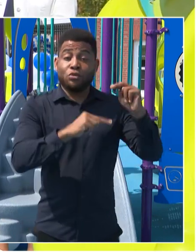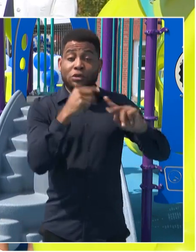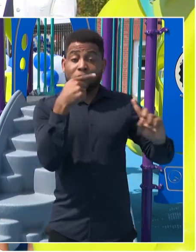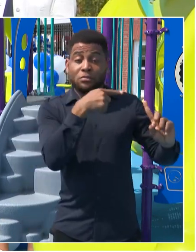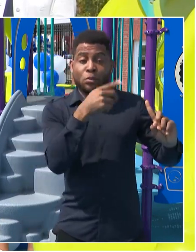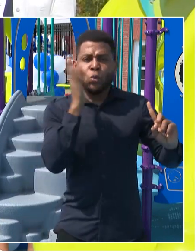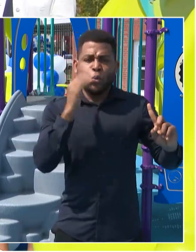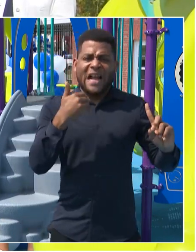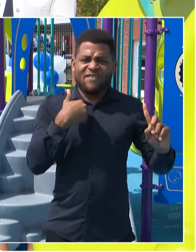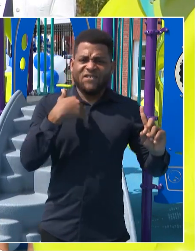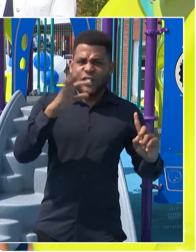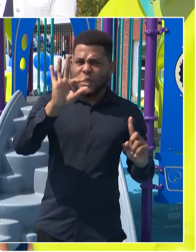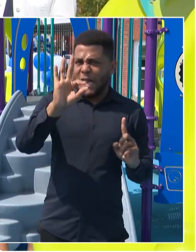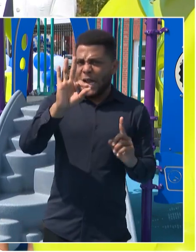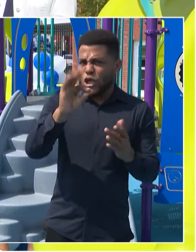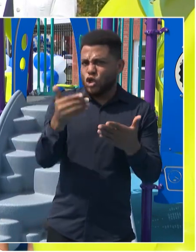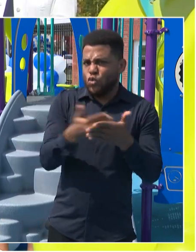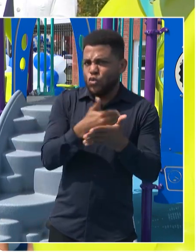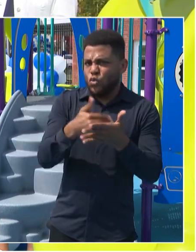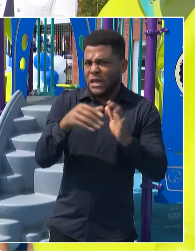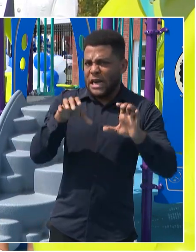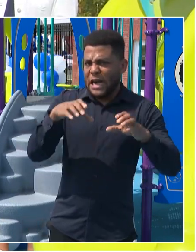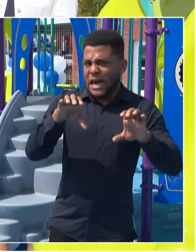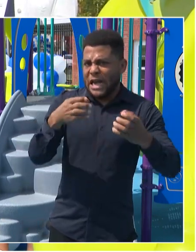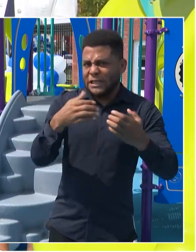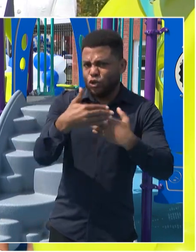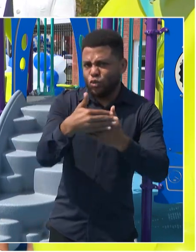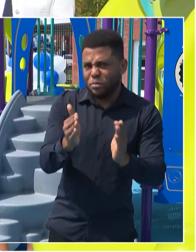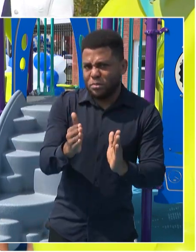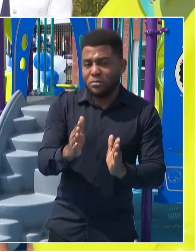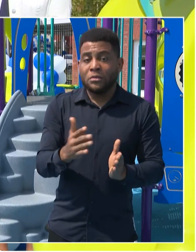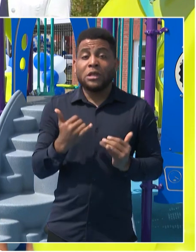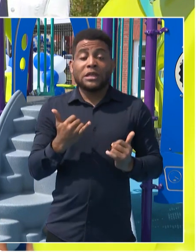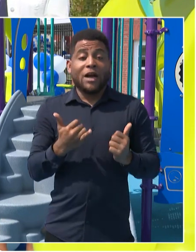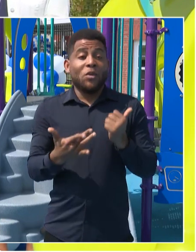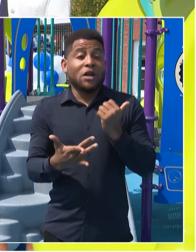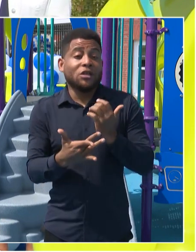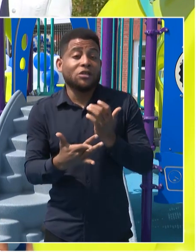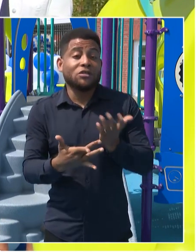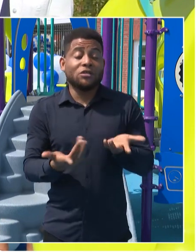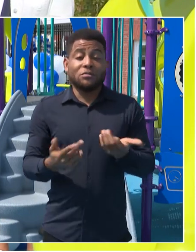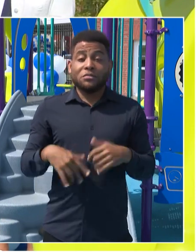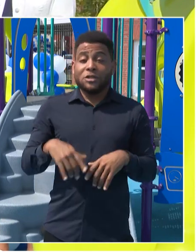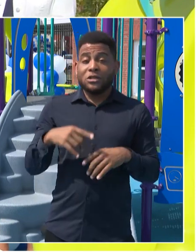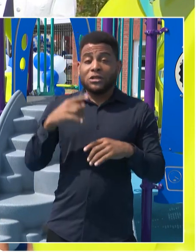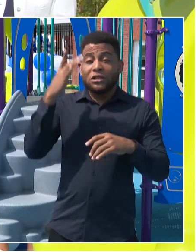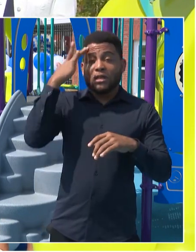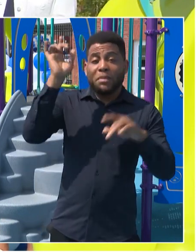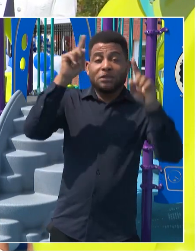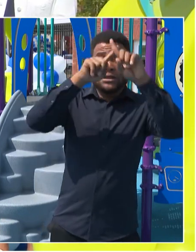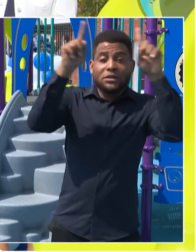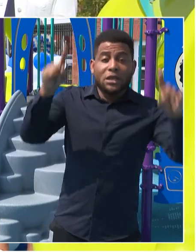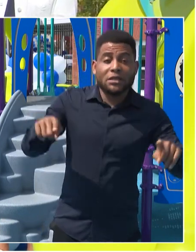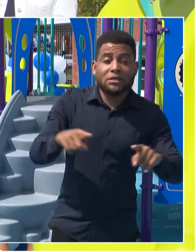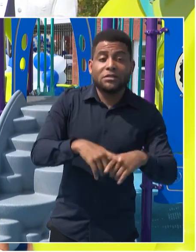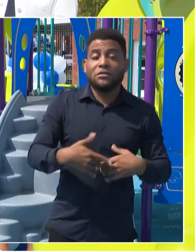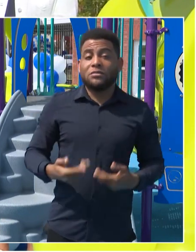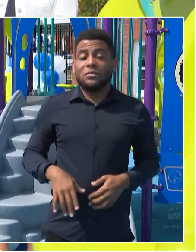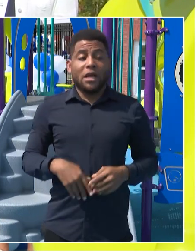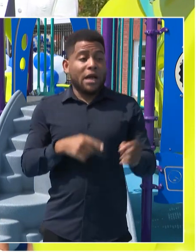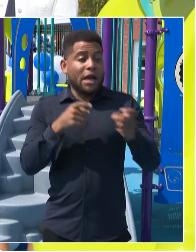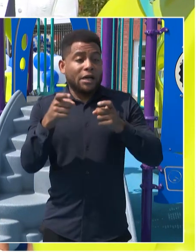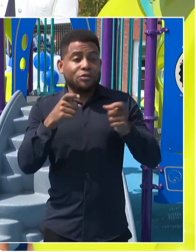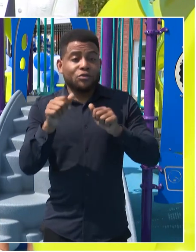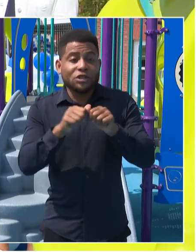classrooms designed with modern technology like smart boards, new administrative areas, drinking fountains, windows,